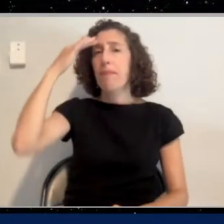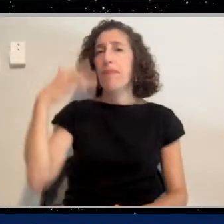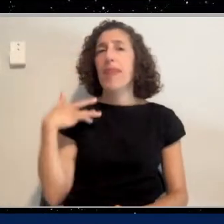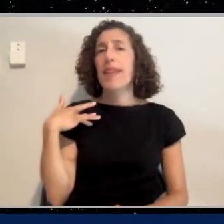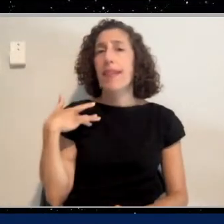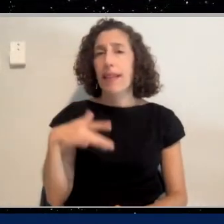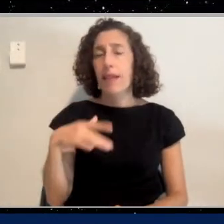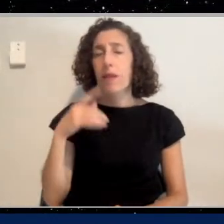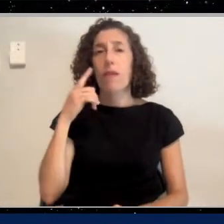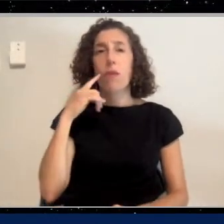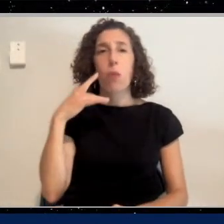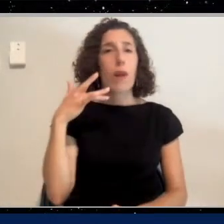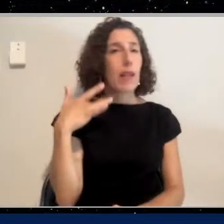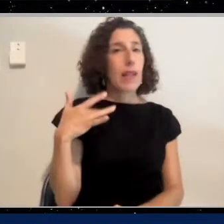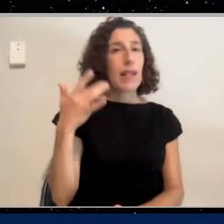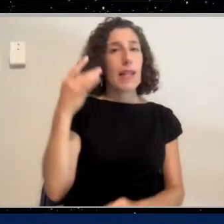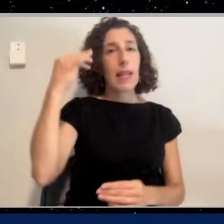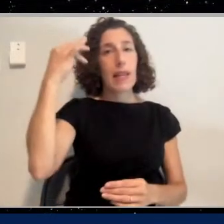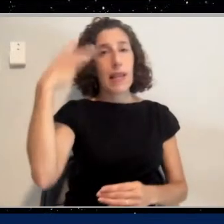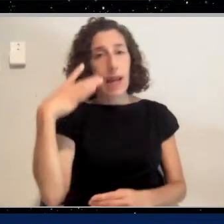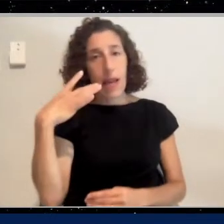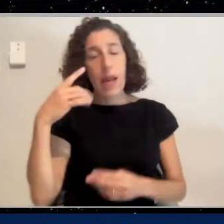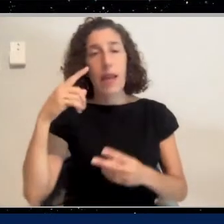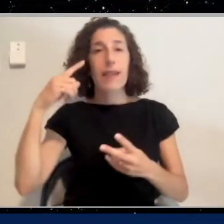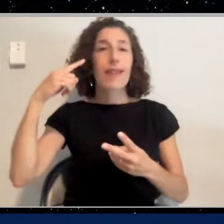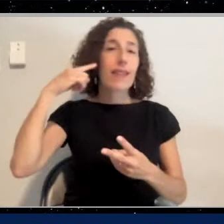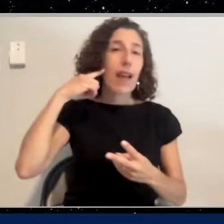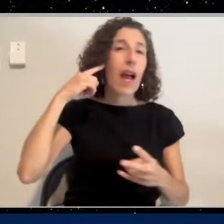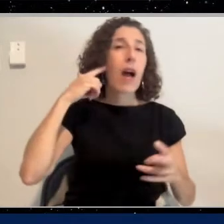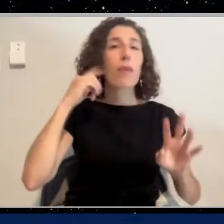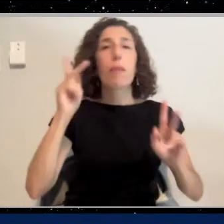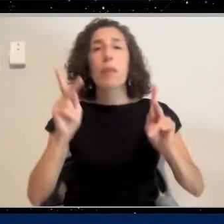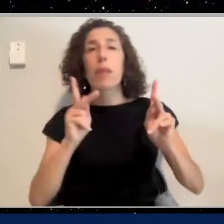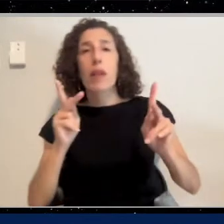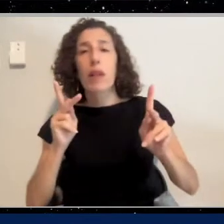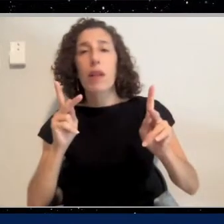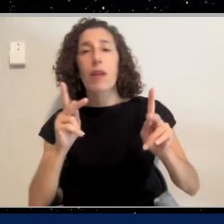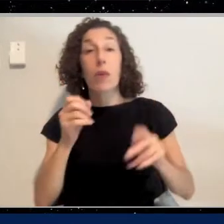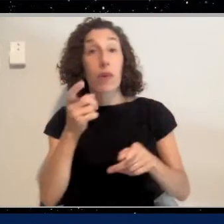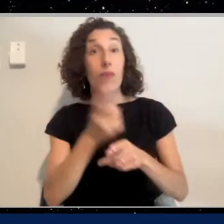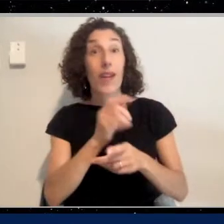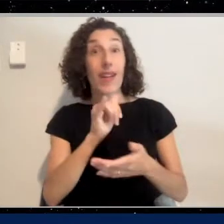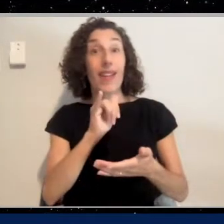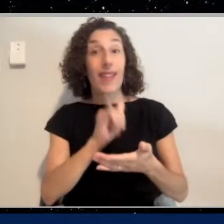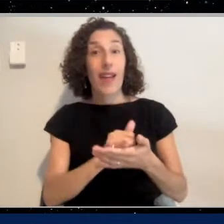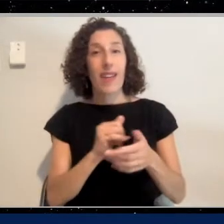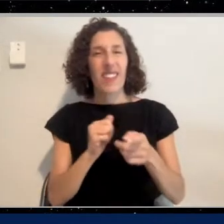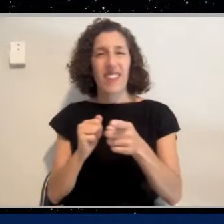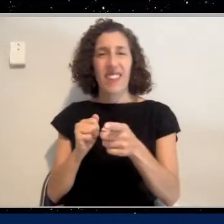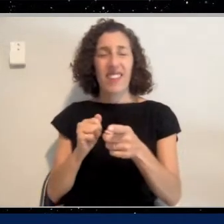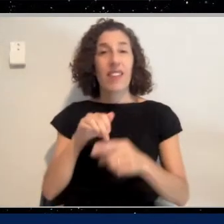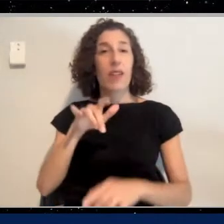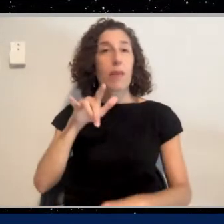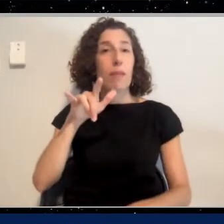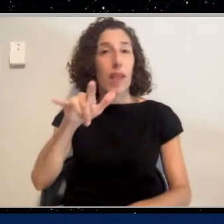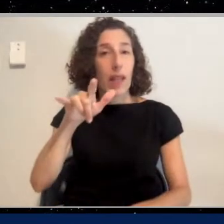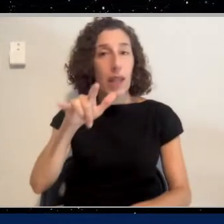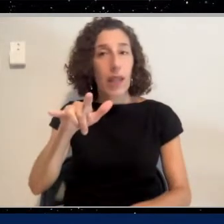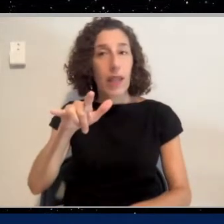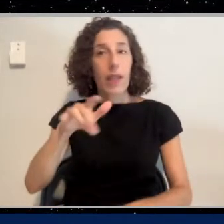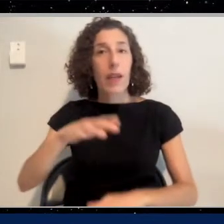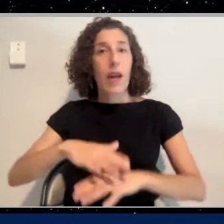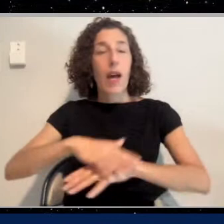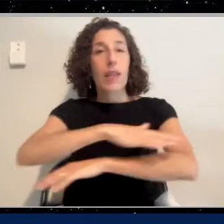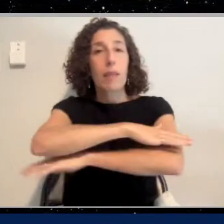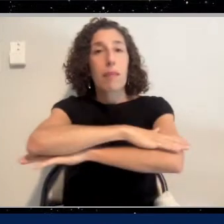that. And the last one we did was Concorde themed. So we have a large plane called the Concorde on the pier, Yep.